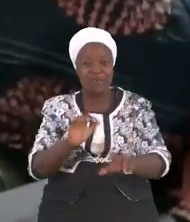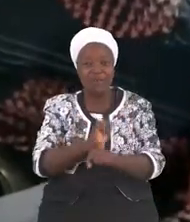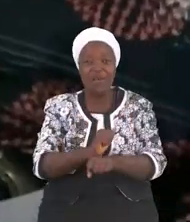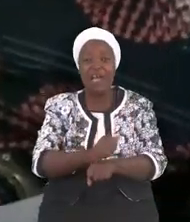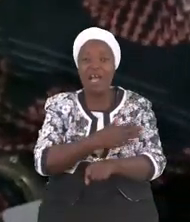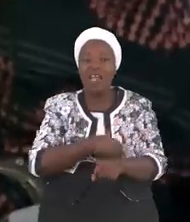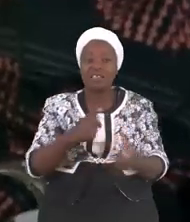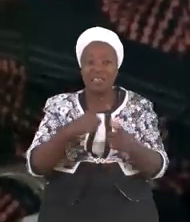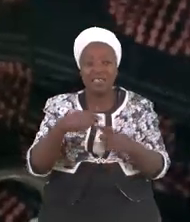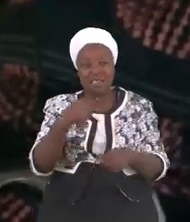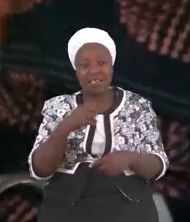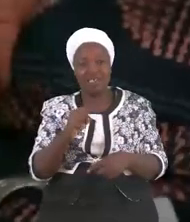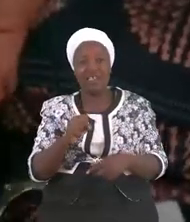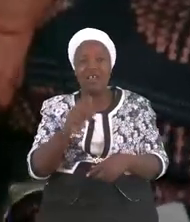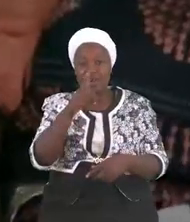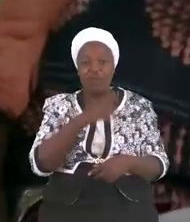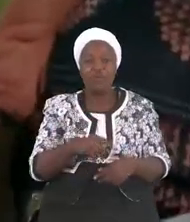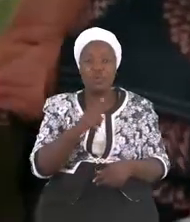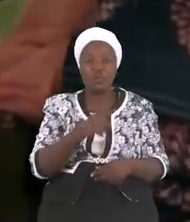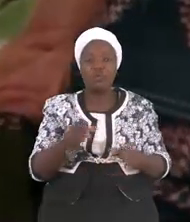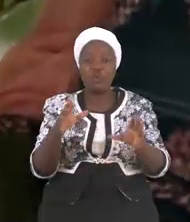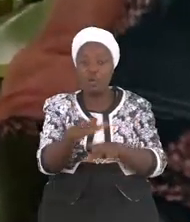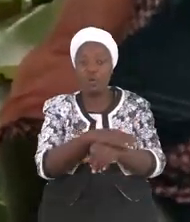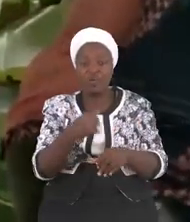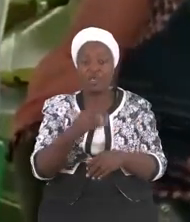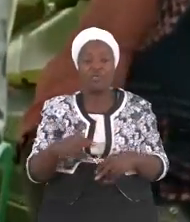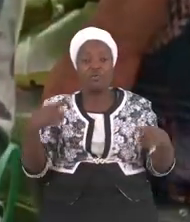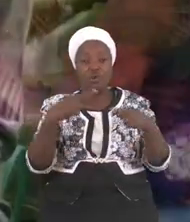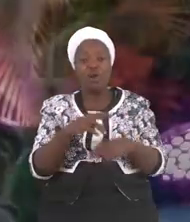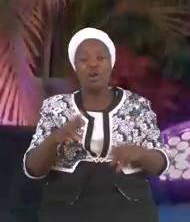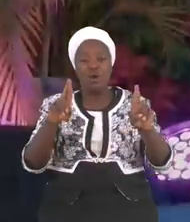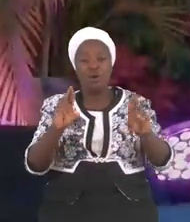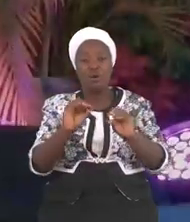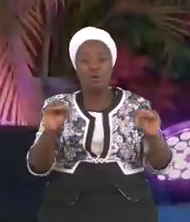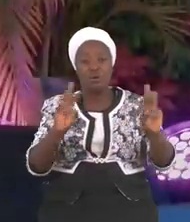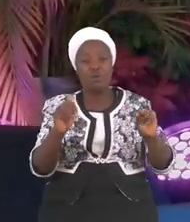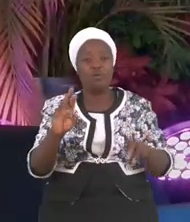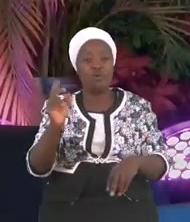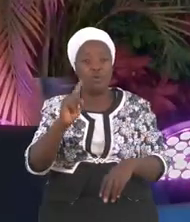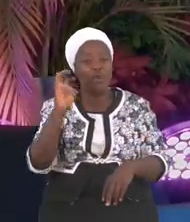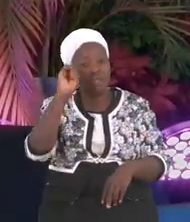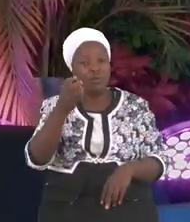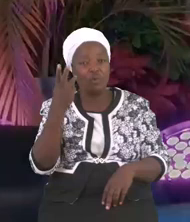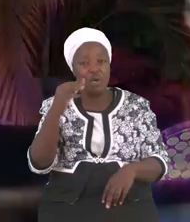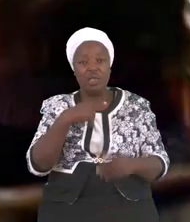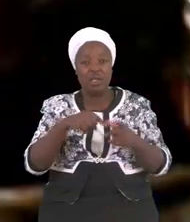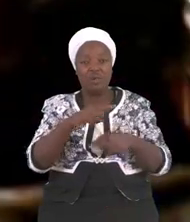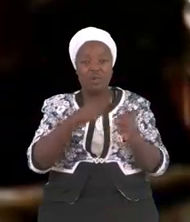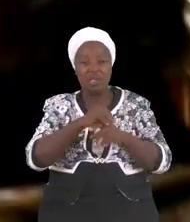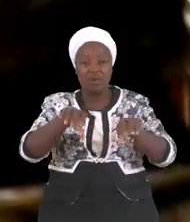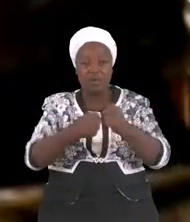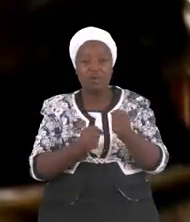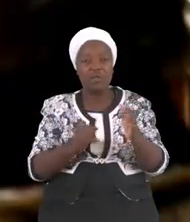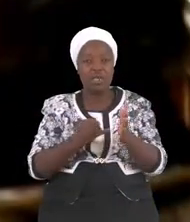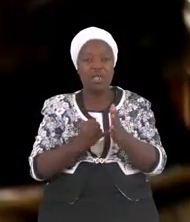it says, they uncovered the roof where he was. And when they had broken it up, they let